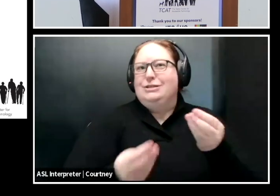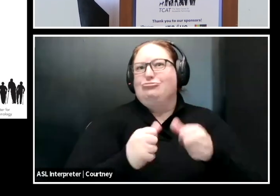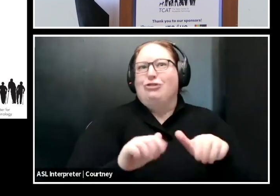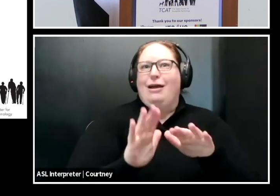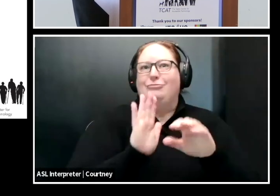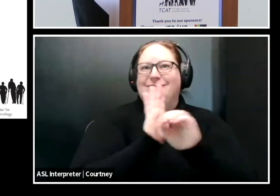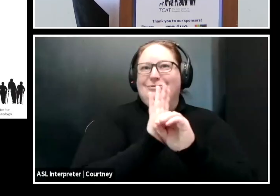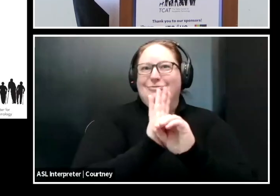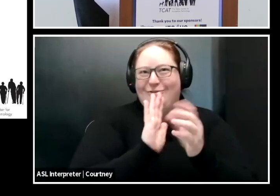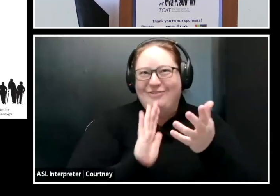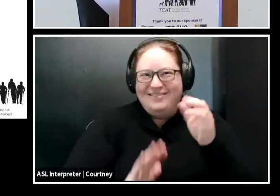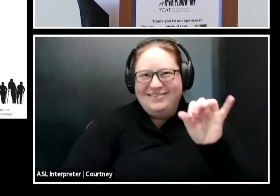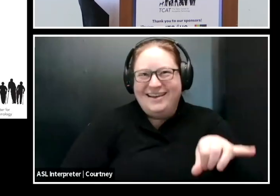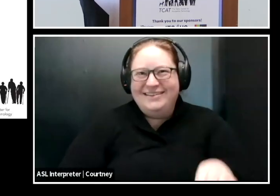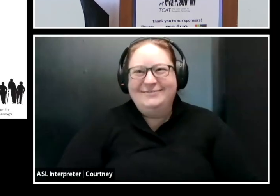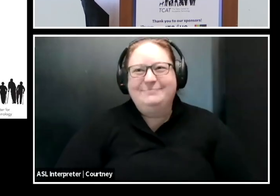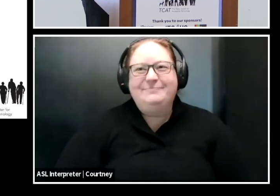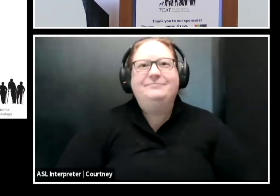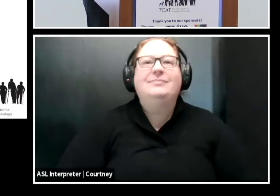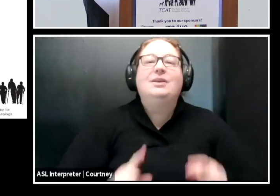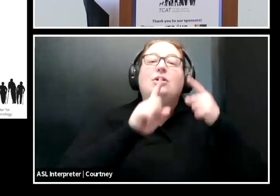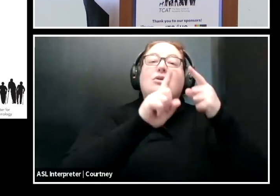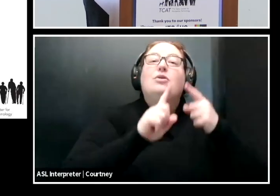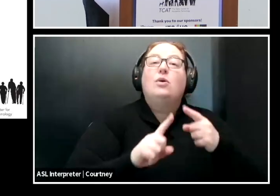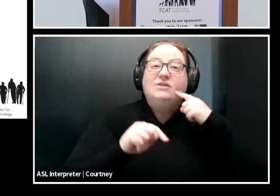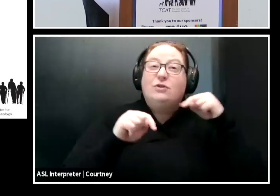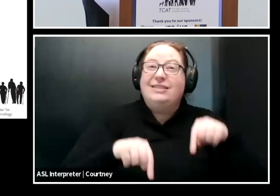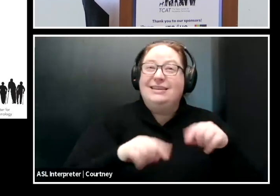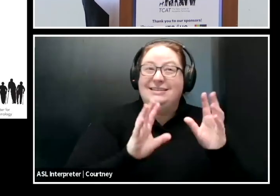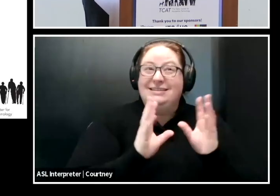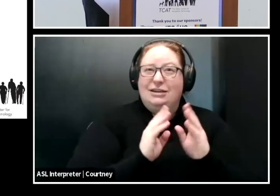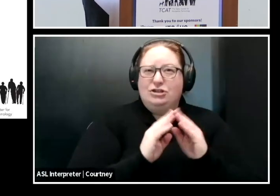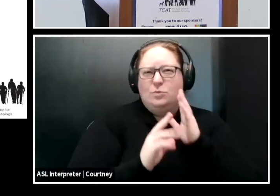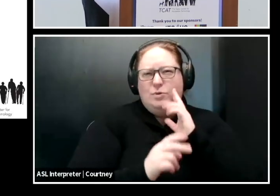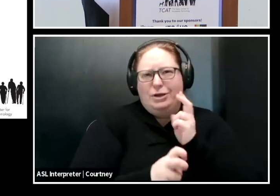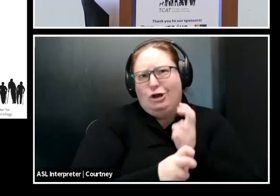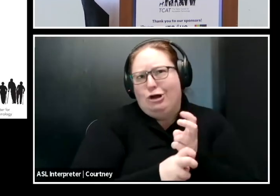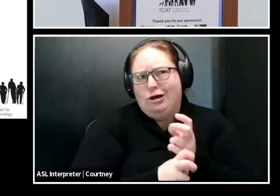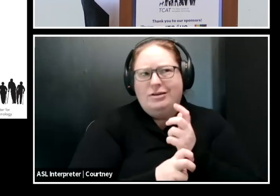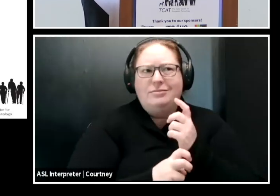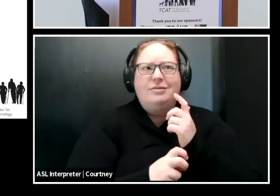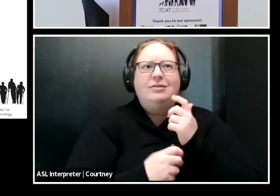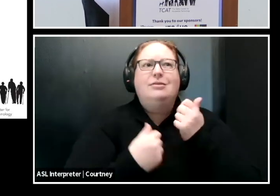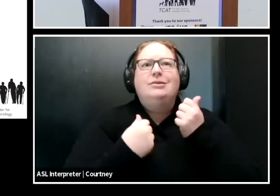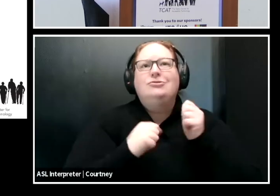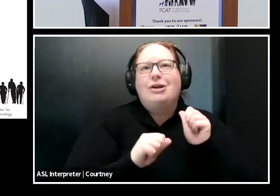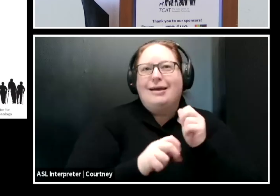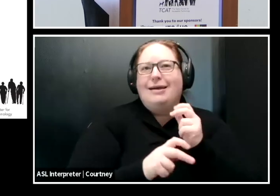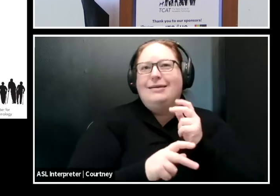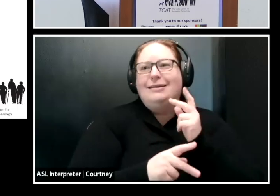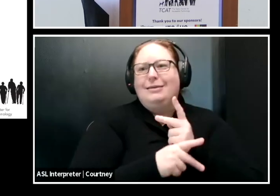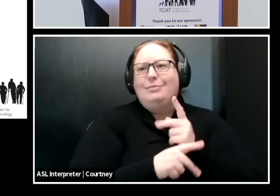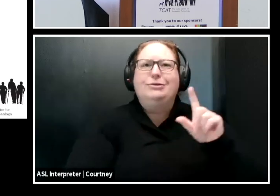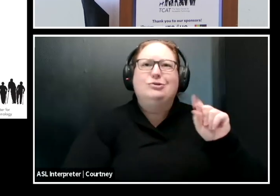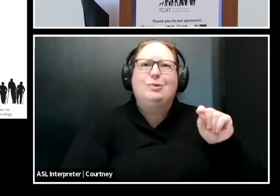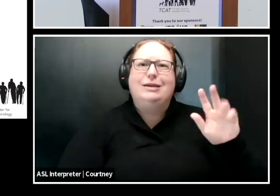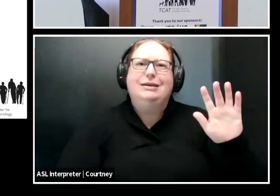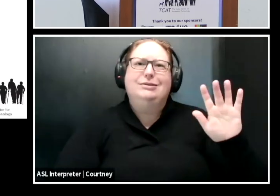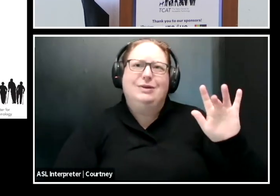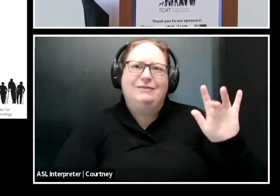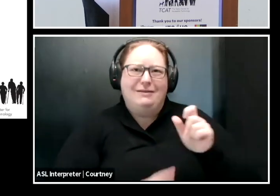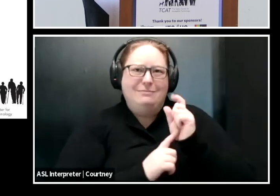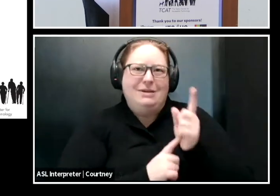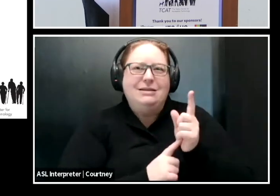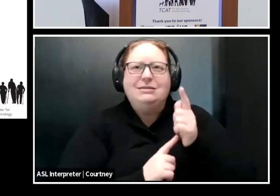So goals for this session, and I want to try to keep this, it's going to be hard because I'm a bit of a talker, but I want to try to keep this to 20, 25 minutes because I